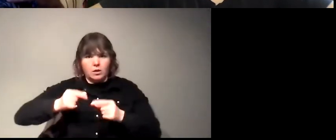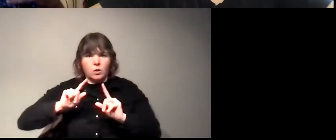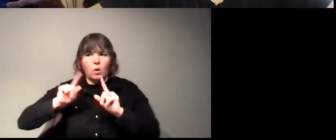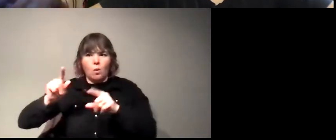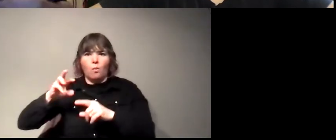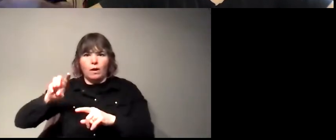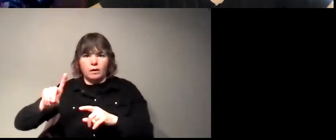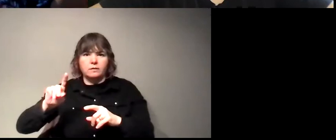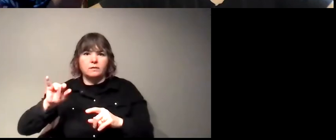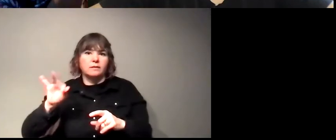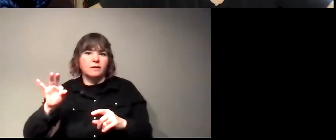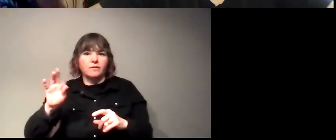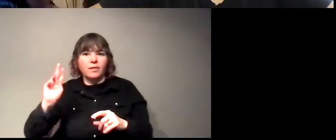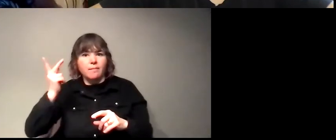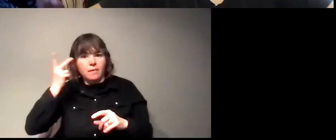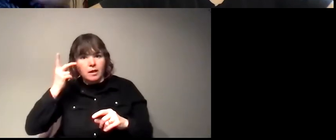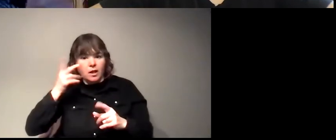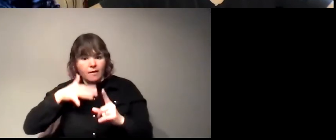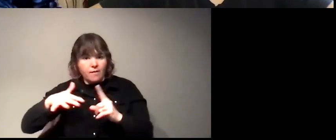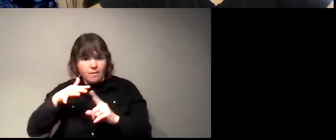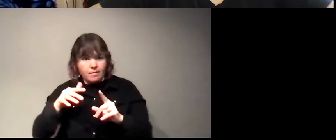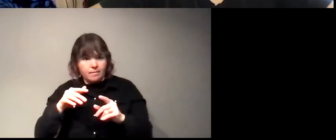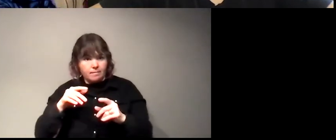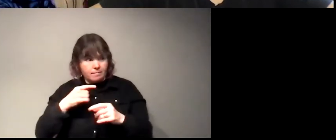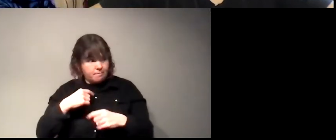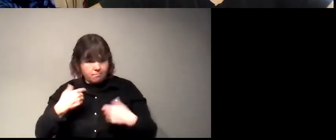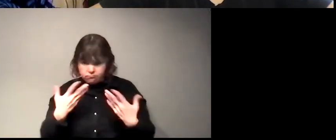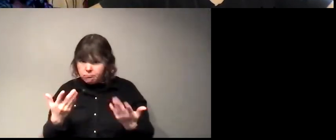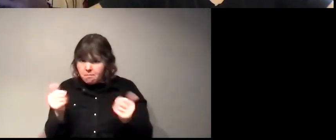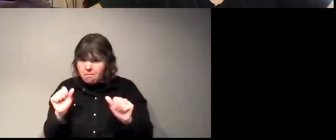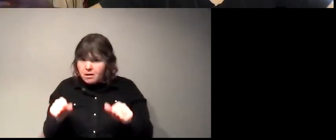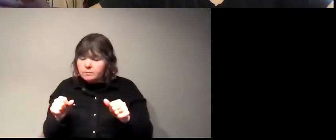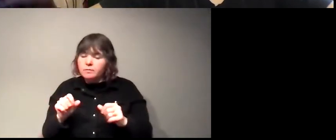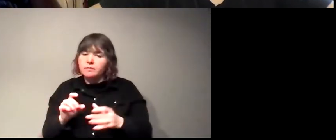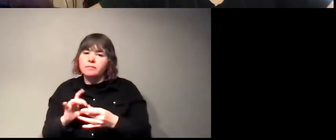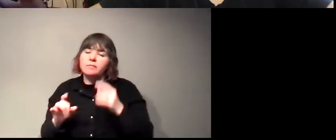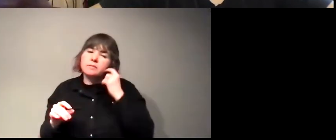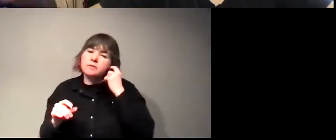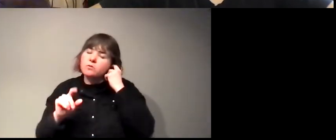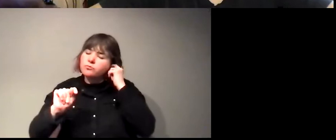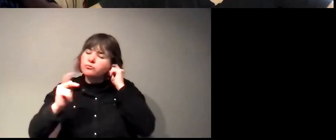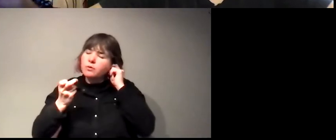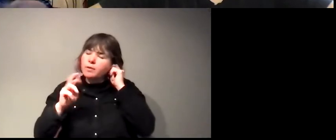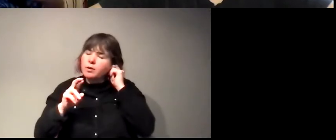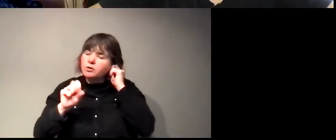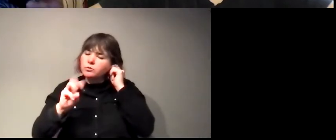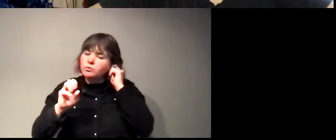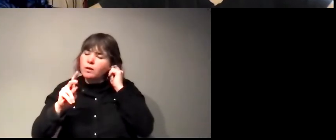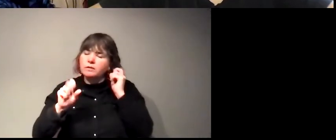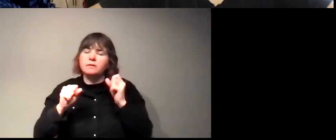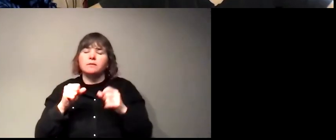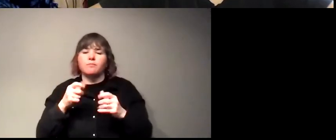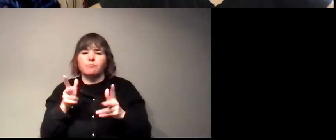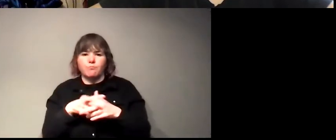case the political environment makes it possible. So a lot of times trumpeter swans get bred in zoos and then they get